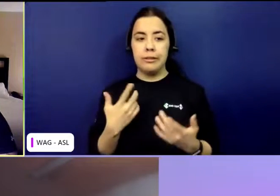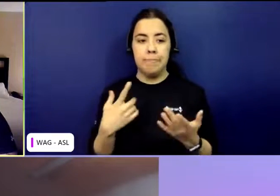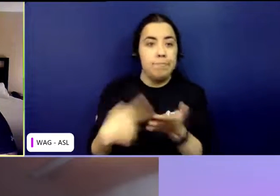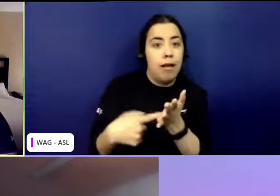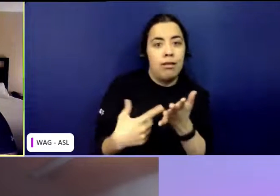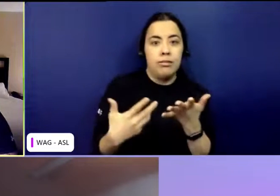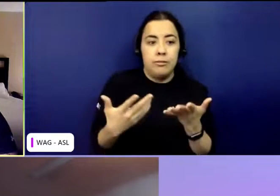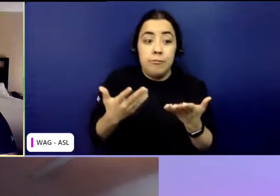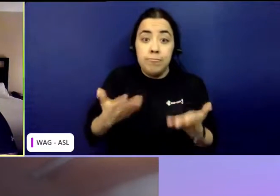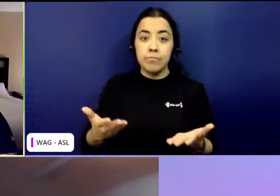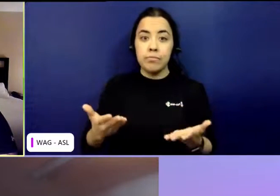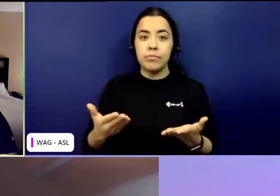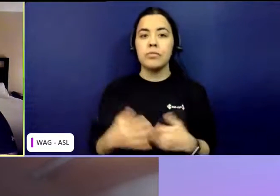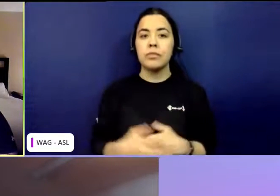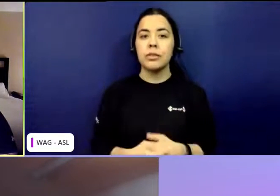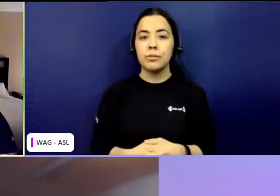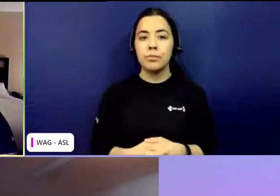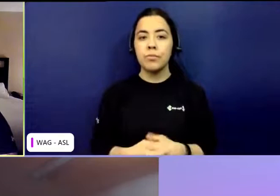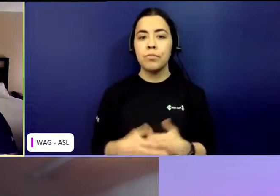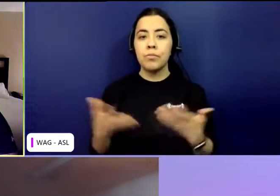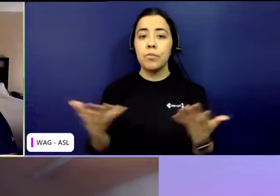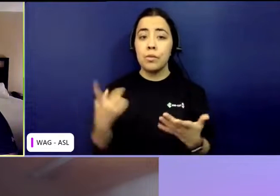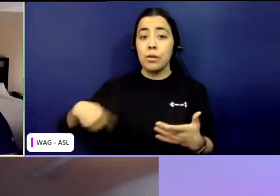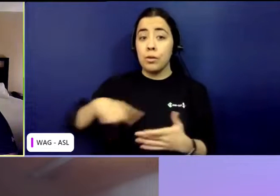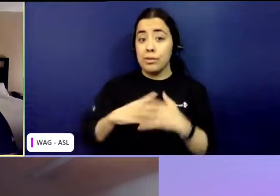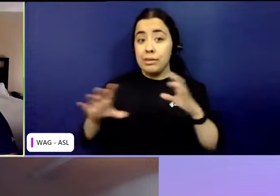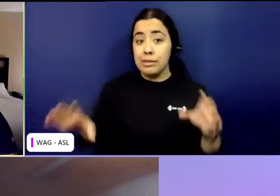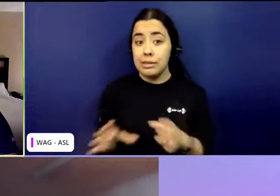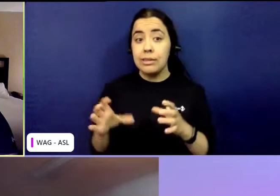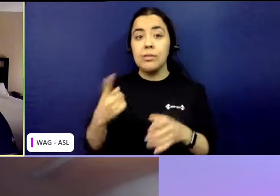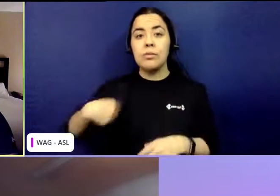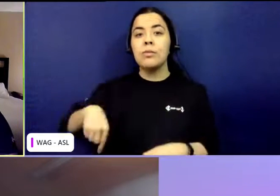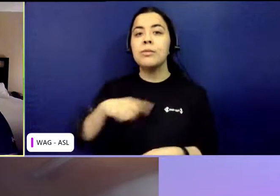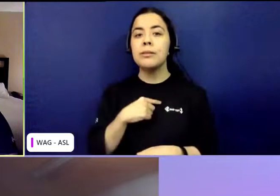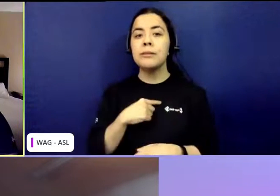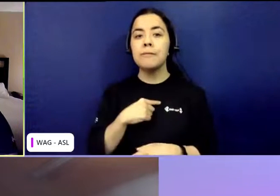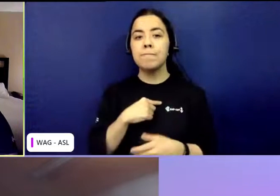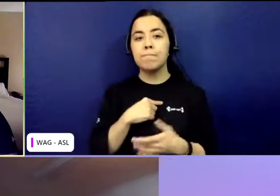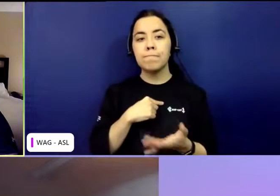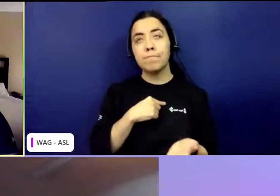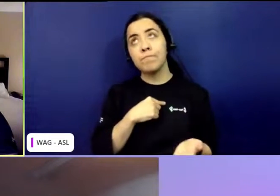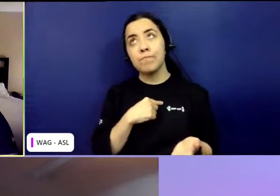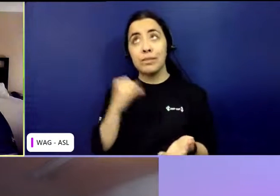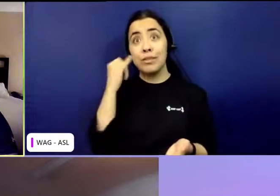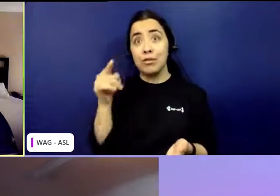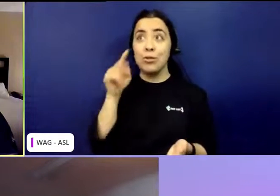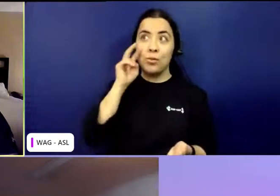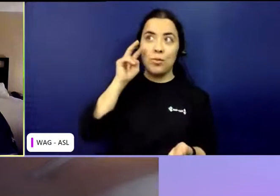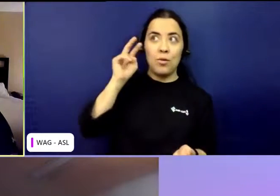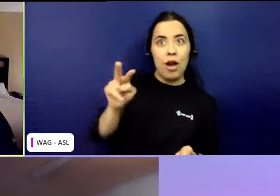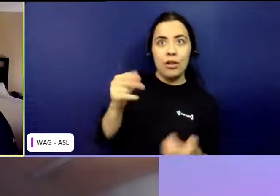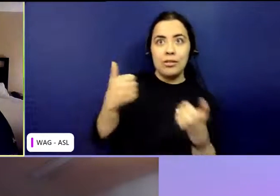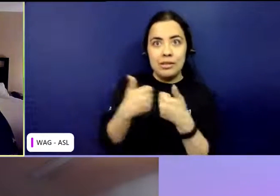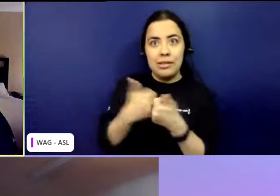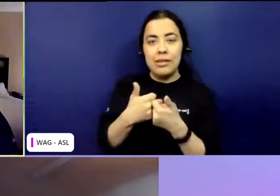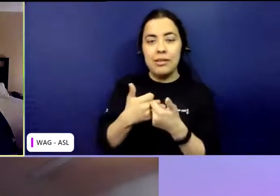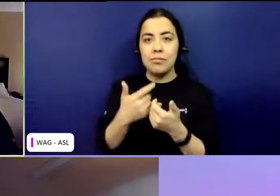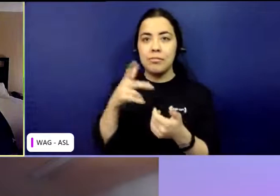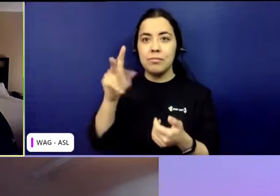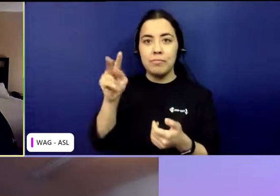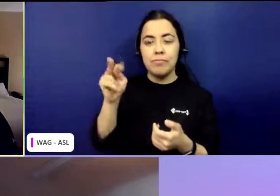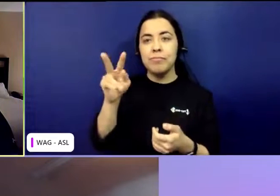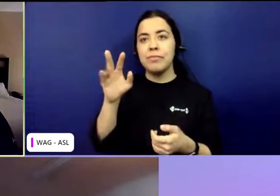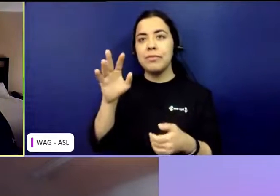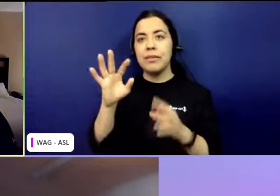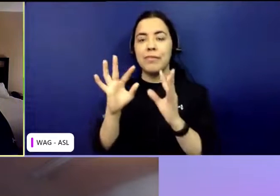tackled, right? And so what we did is, if you watch Family Feud, it says the